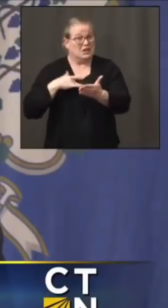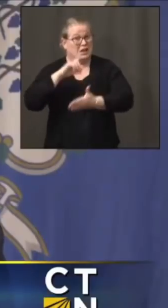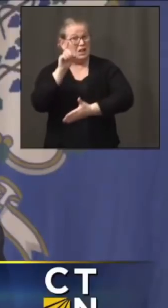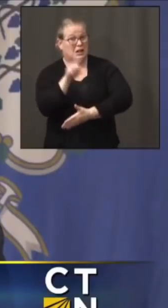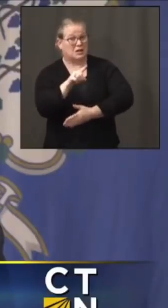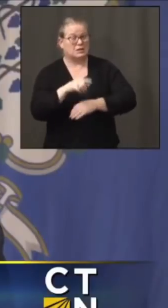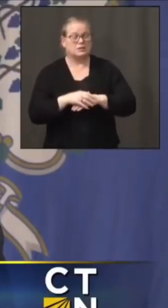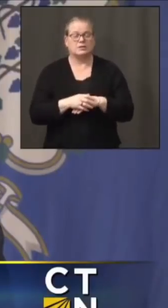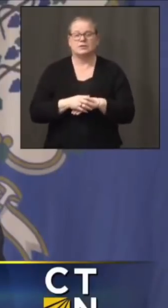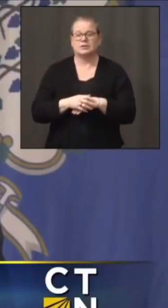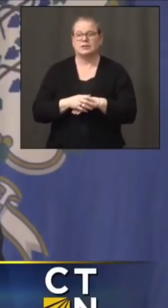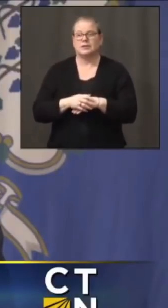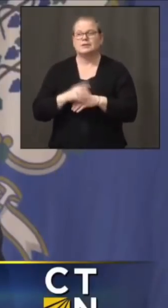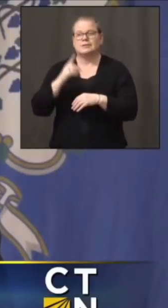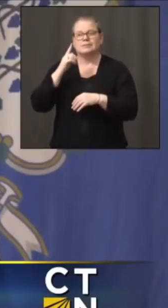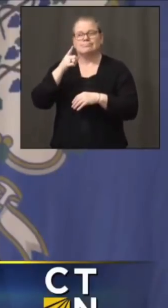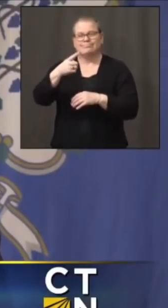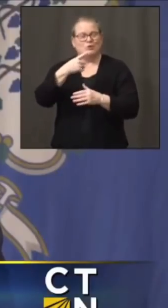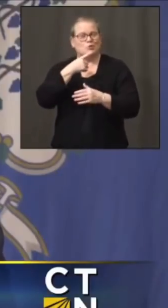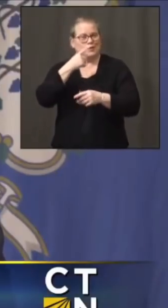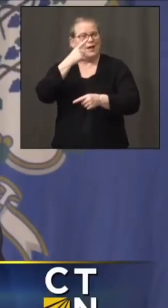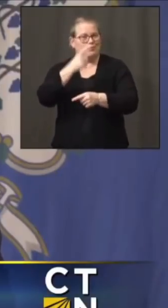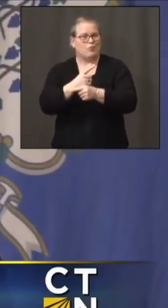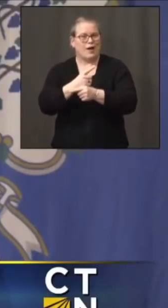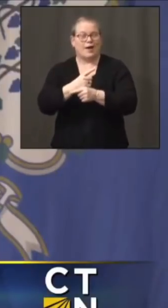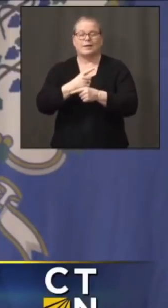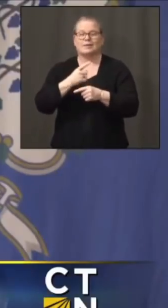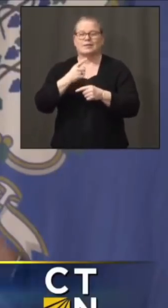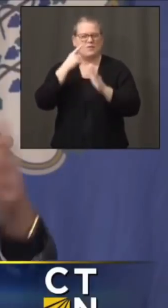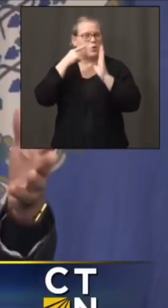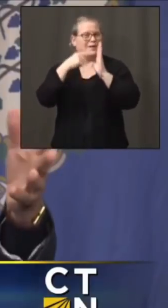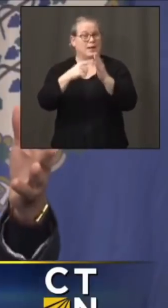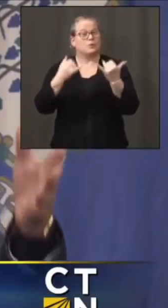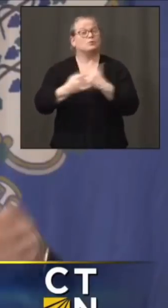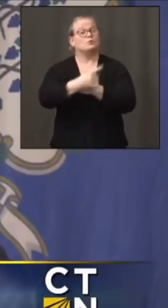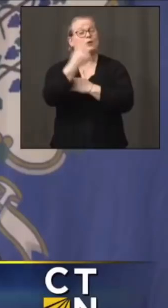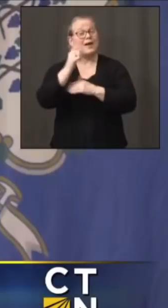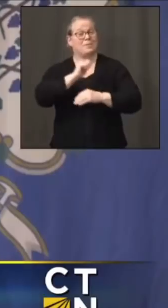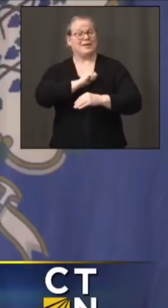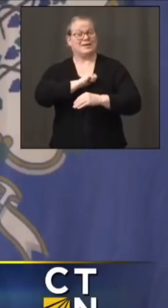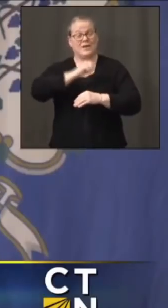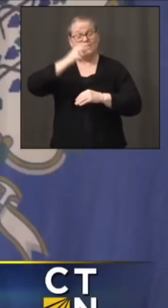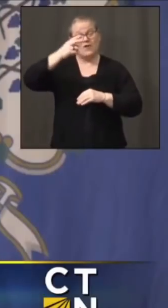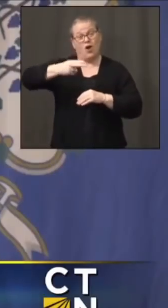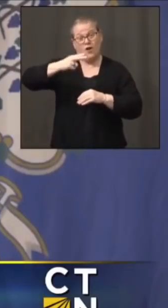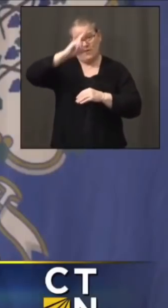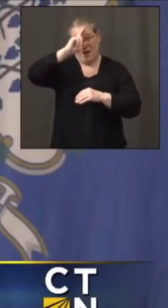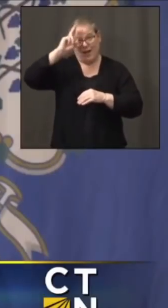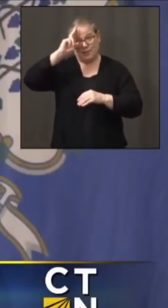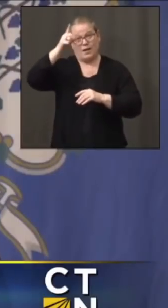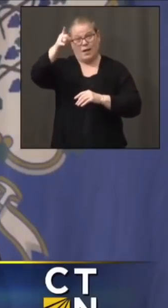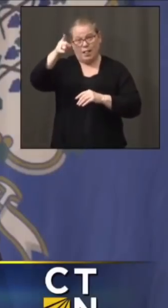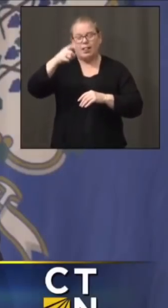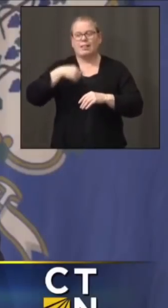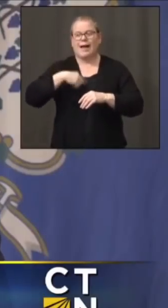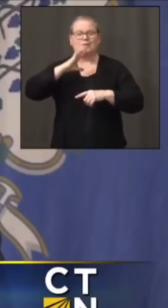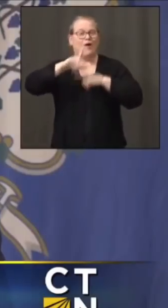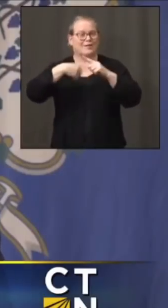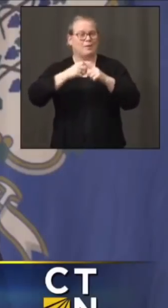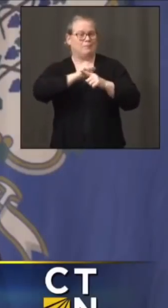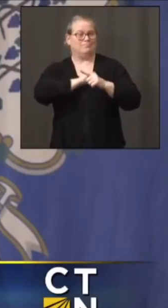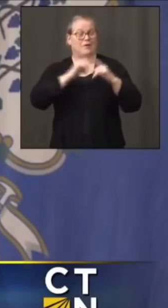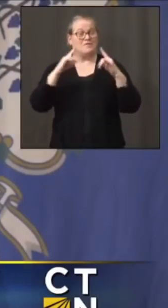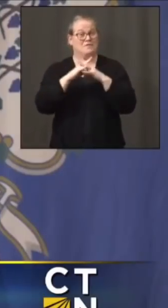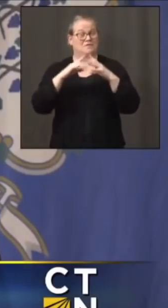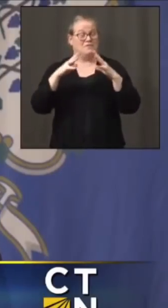I said today when I was at Hartford Hospital that I'm a football fan, and I think I can see the end zone. But I also know that there's an awful lot of blocking